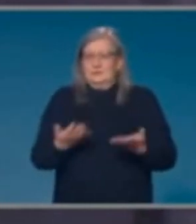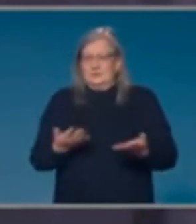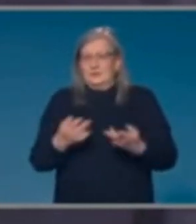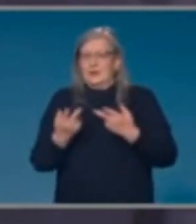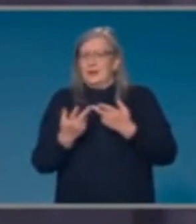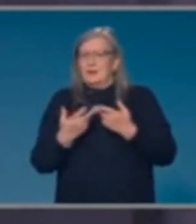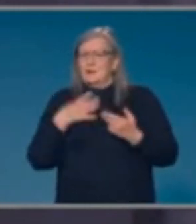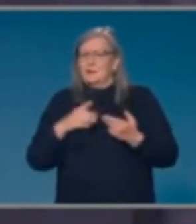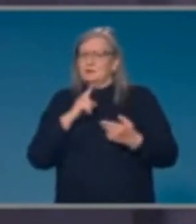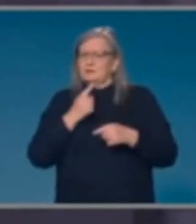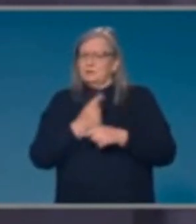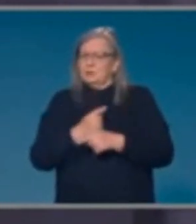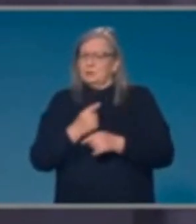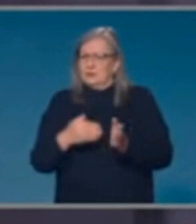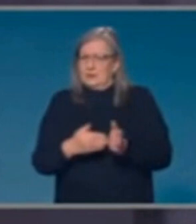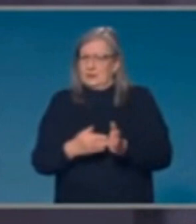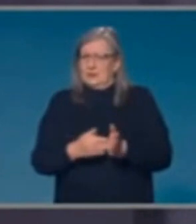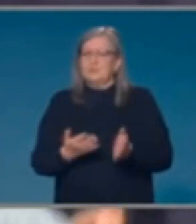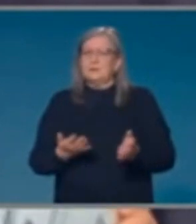today was that yesterday,